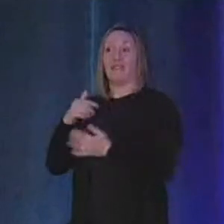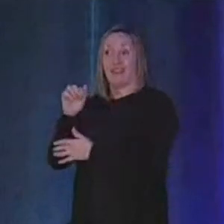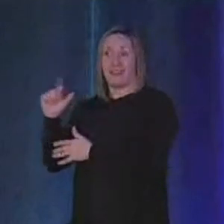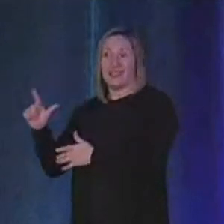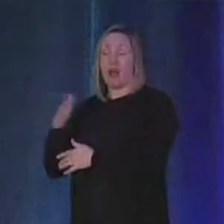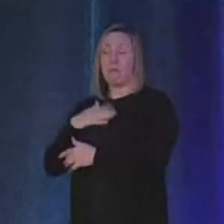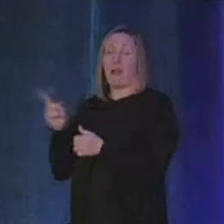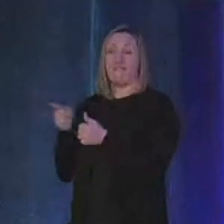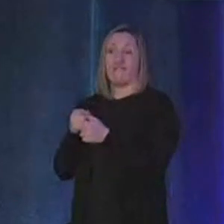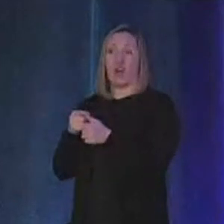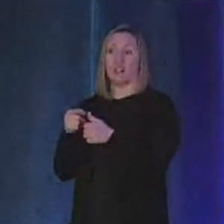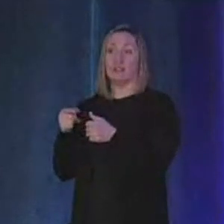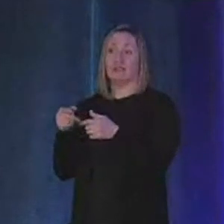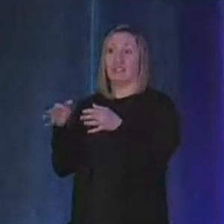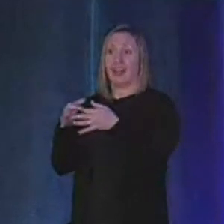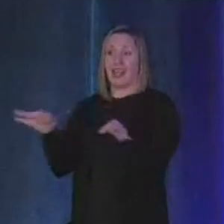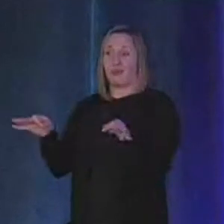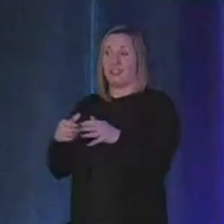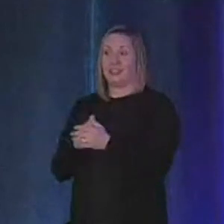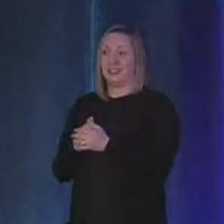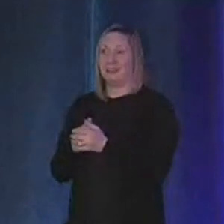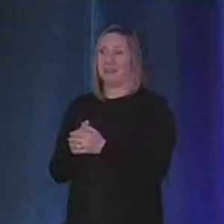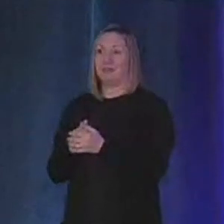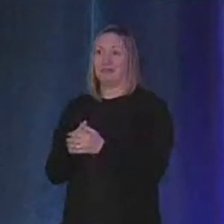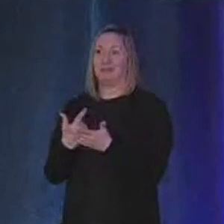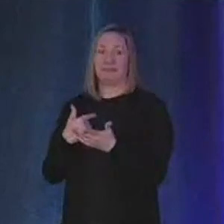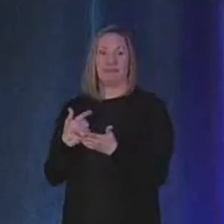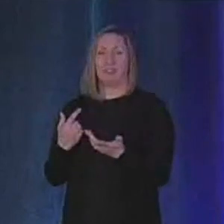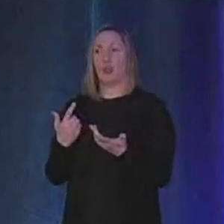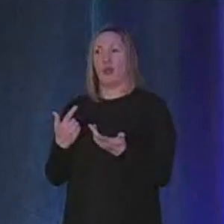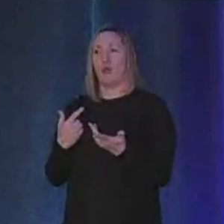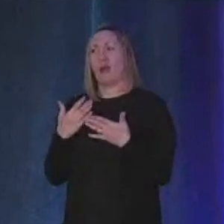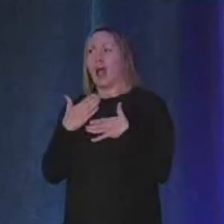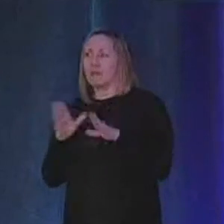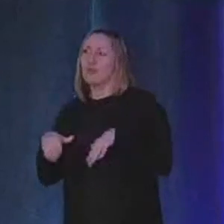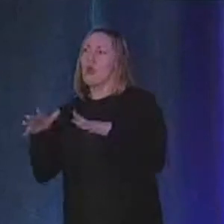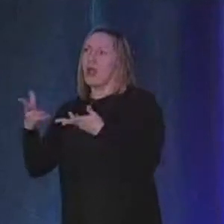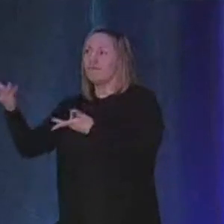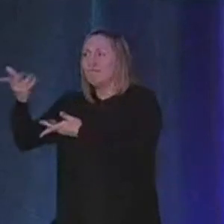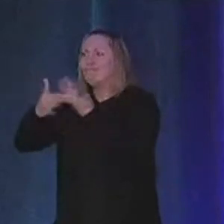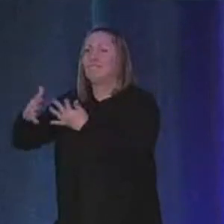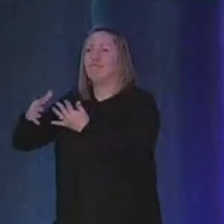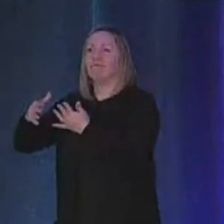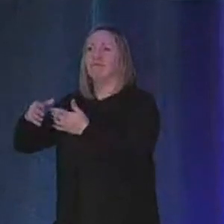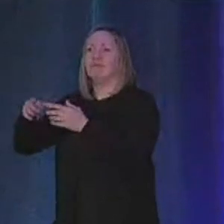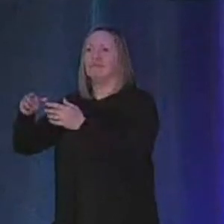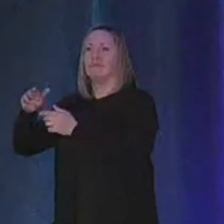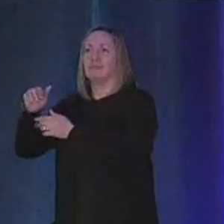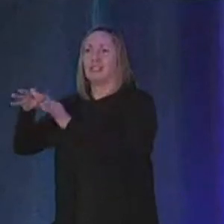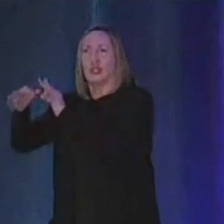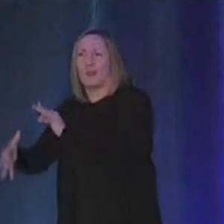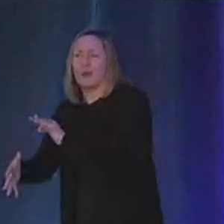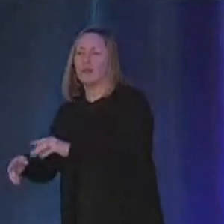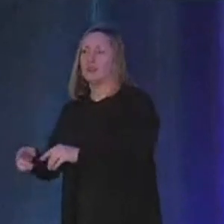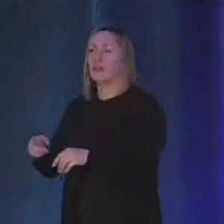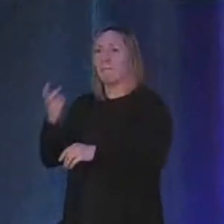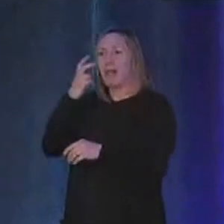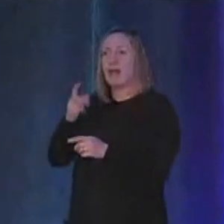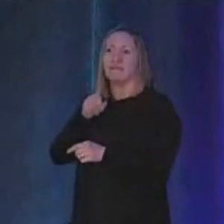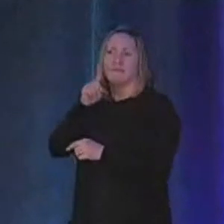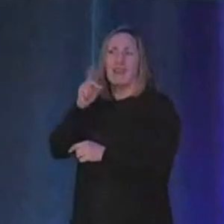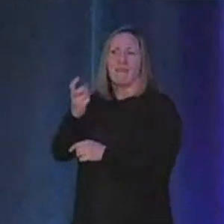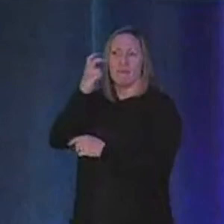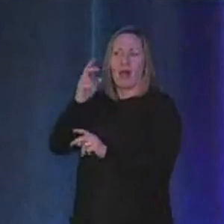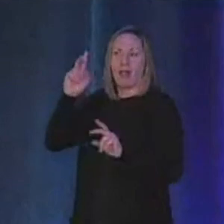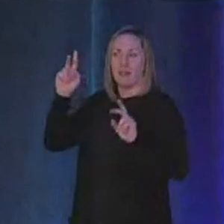as my first language, growing up around sign language interpreters, blind, deafblind people. It's like really affected